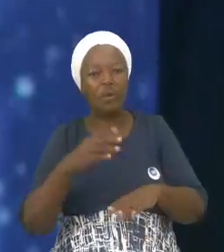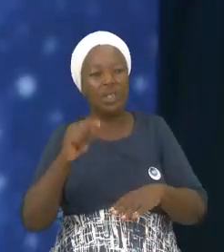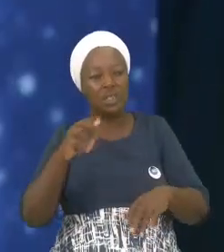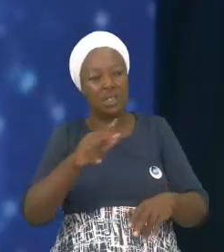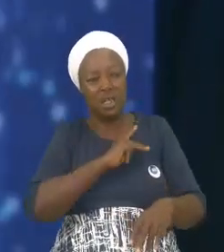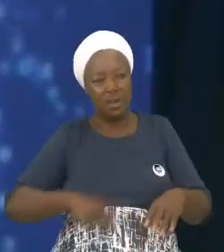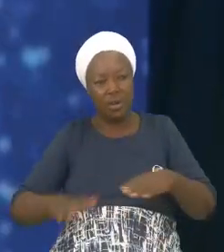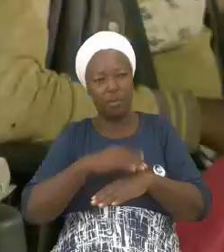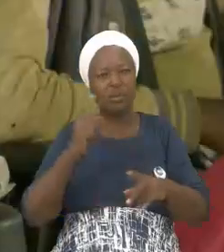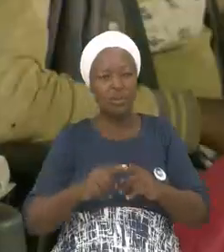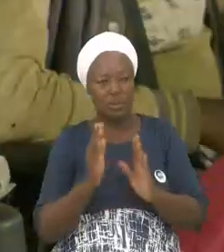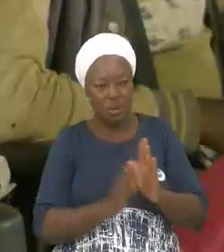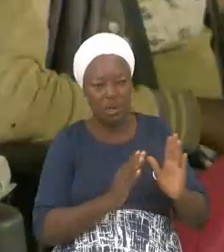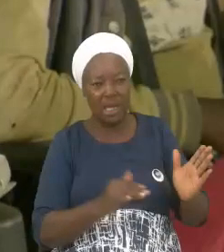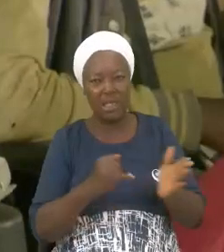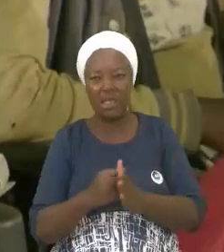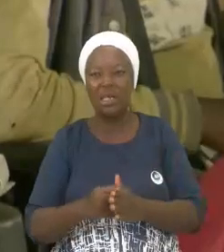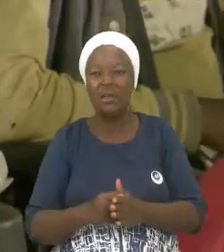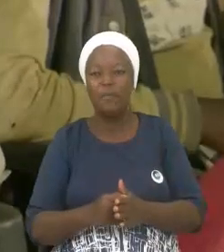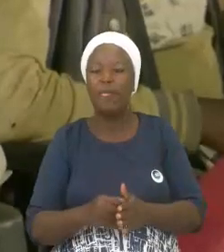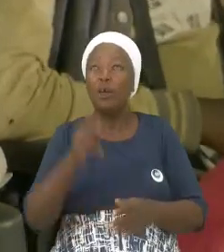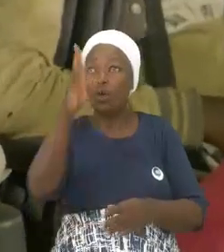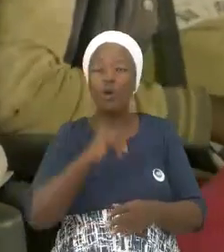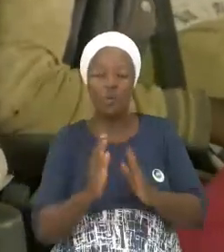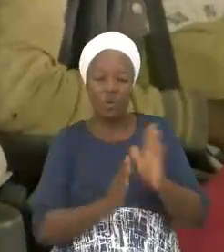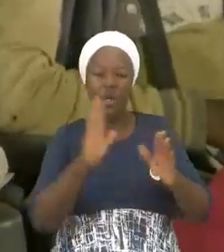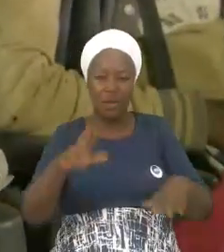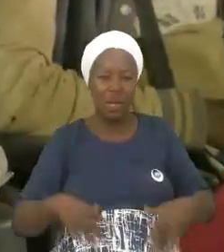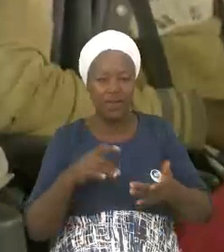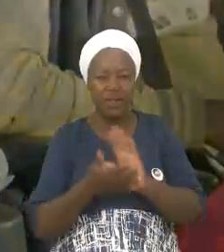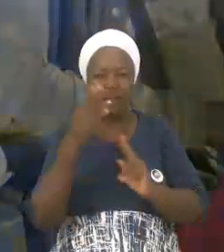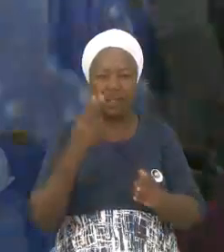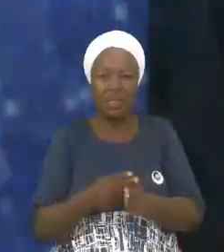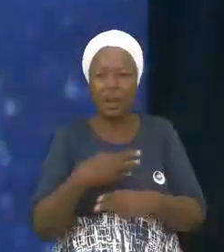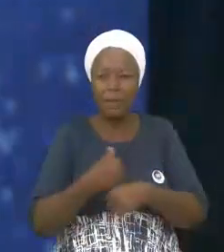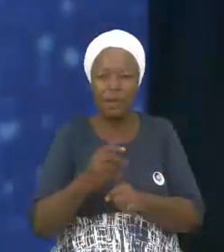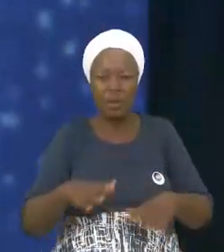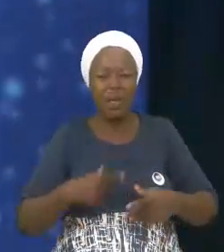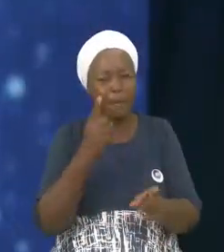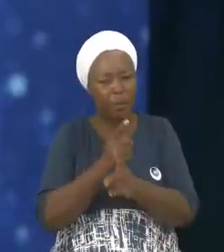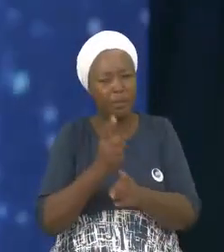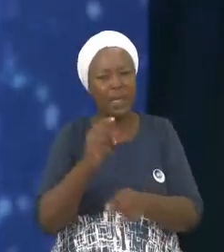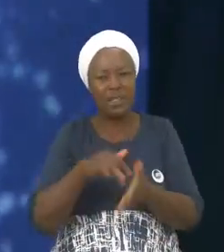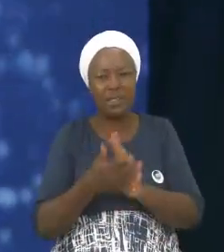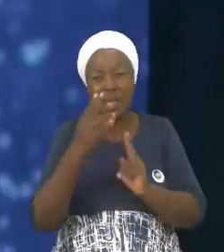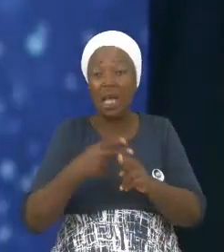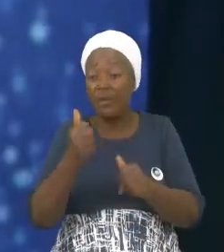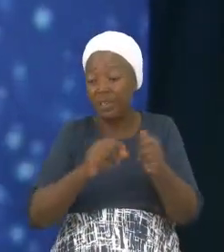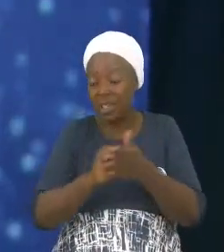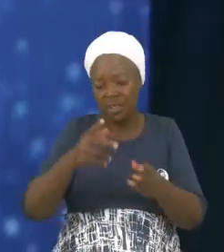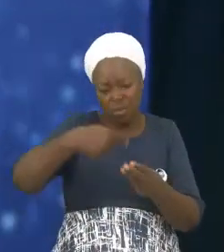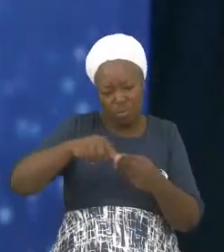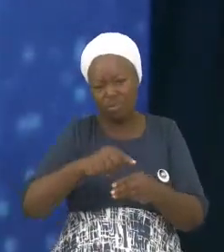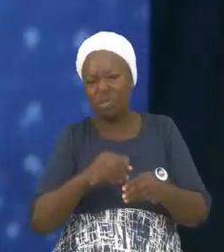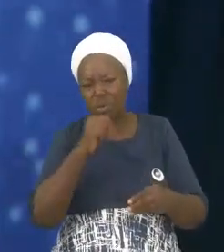will order your life. It will straighten out your life. Anything that is upside down, the Lord will put it